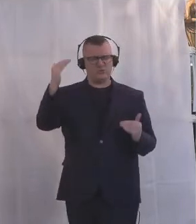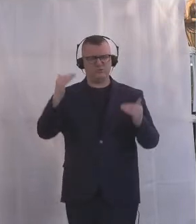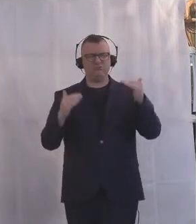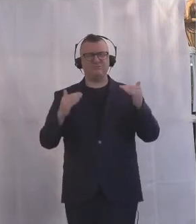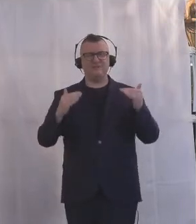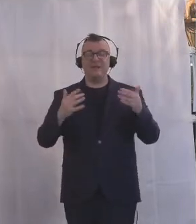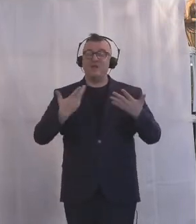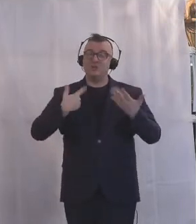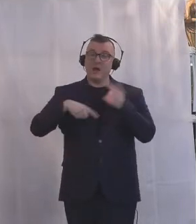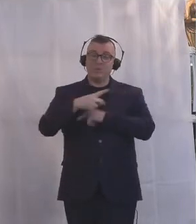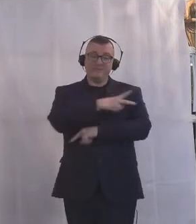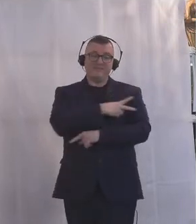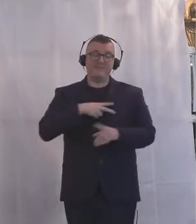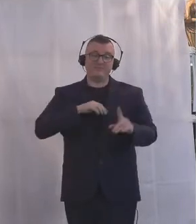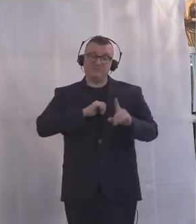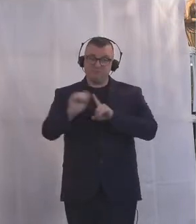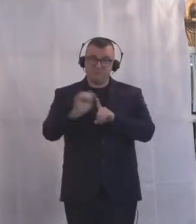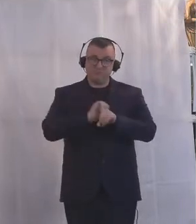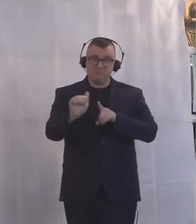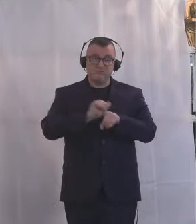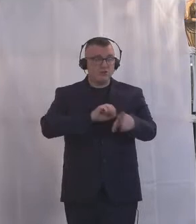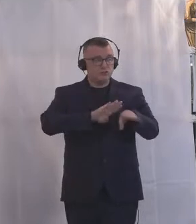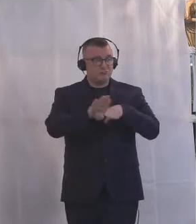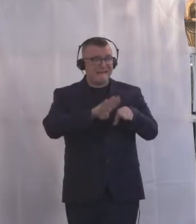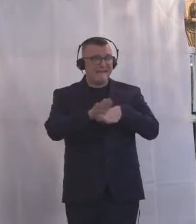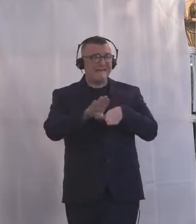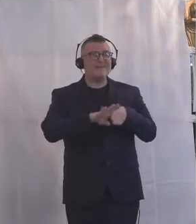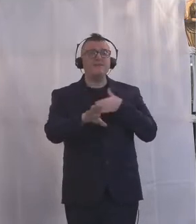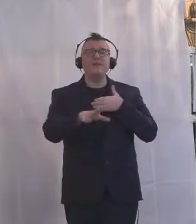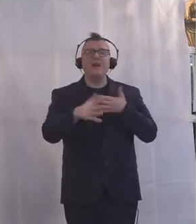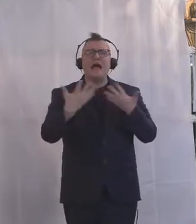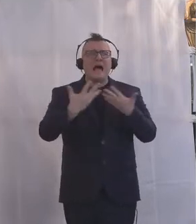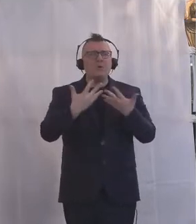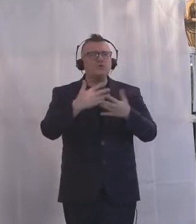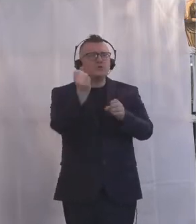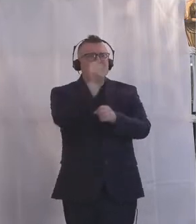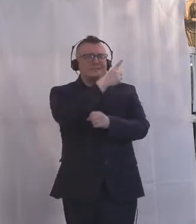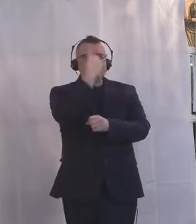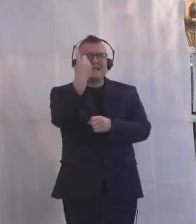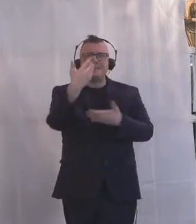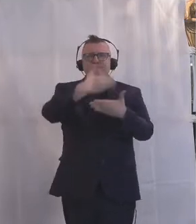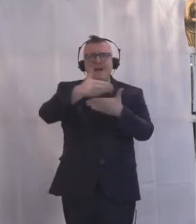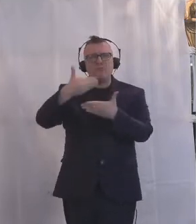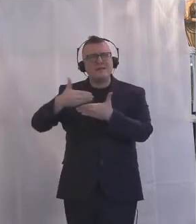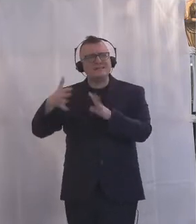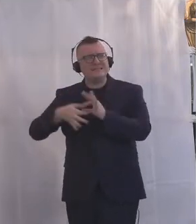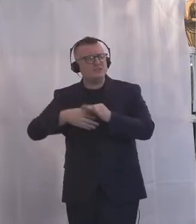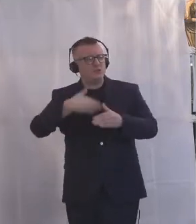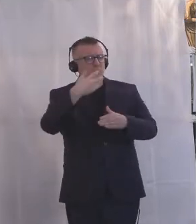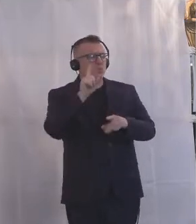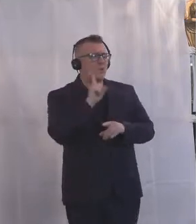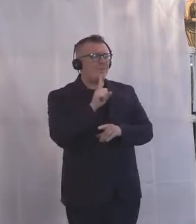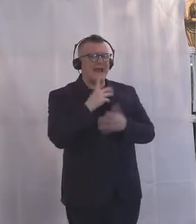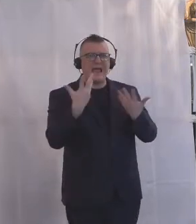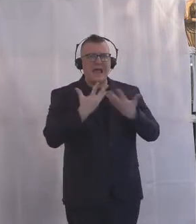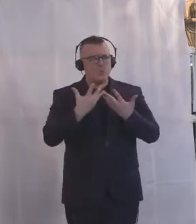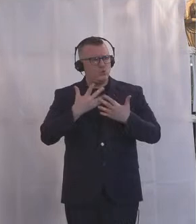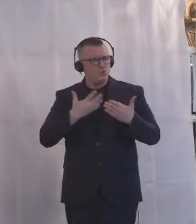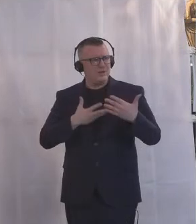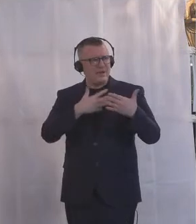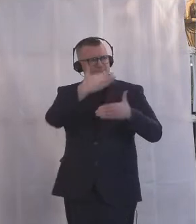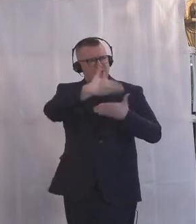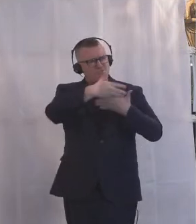1,000 frontline staff that are trained up to understand what are the barriers that women face with their businesses and how can I change that and what can I do